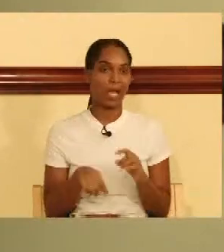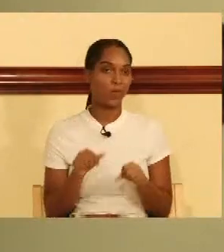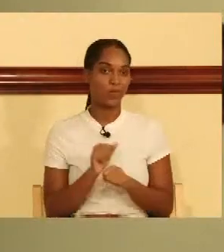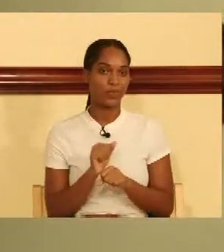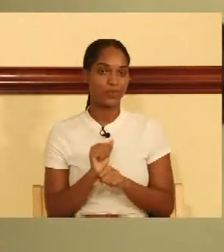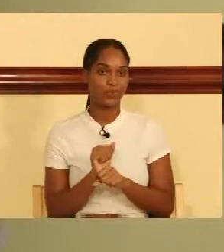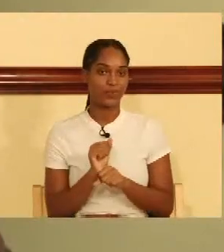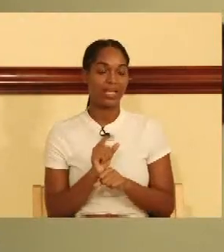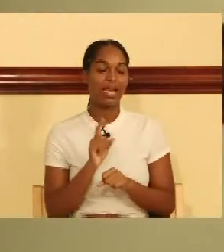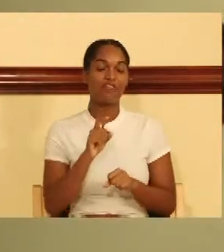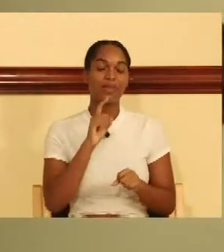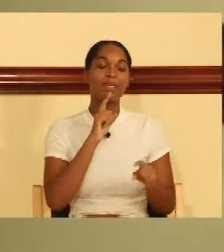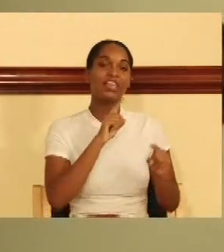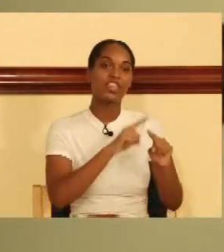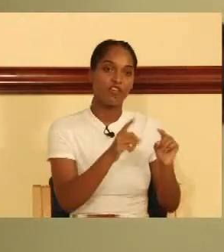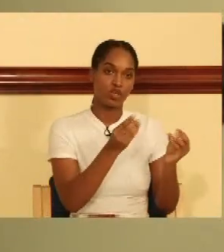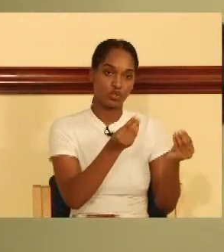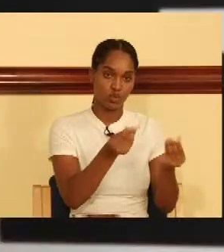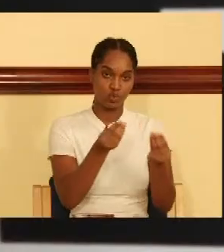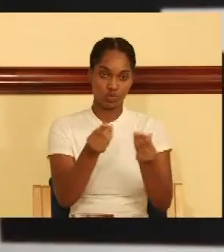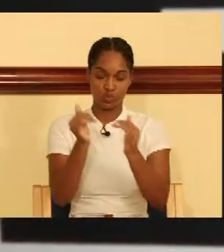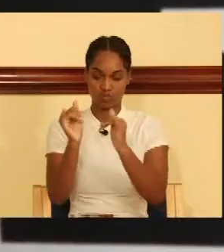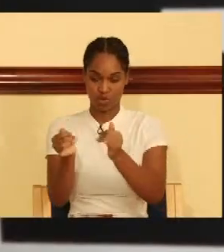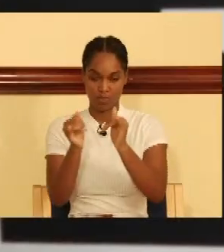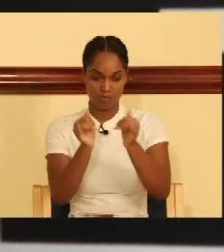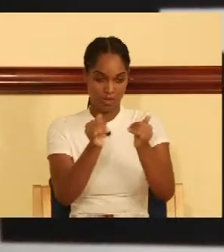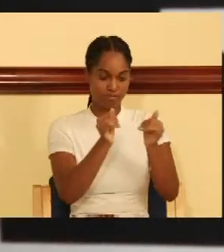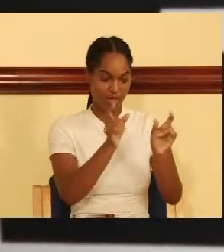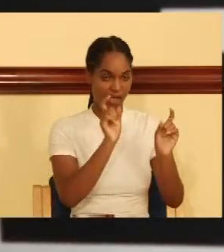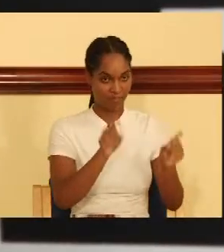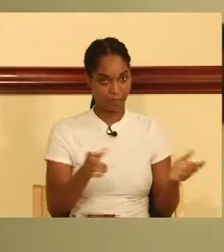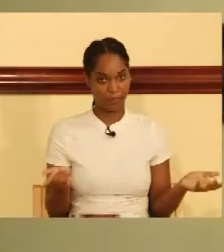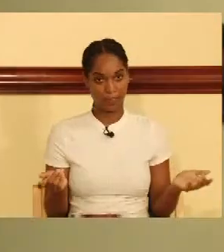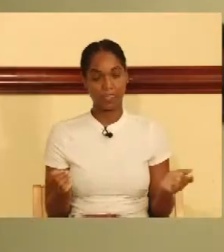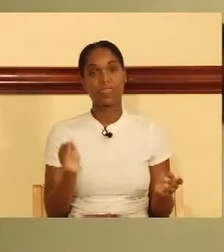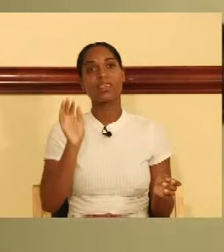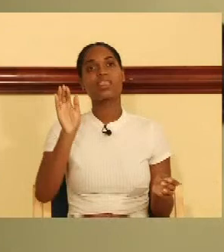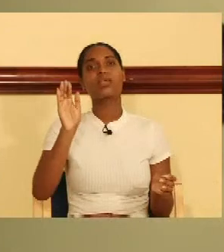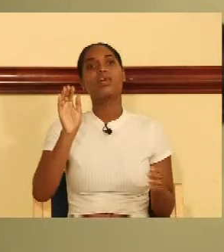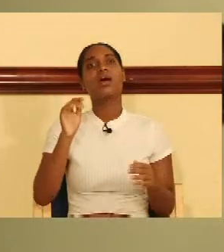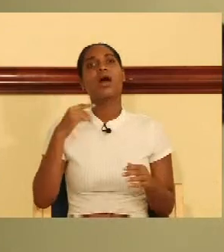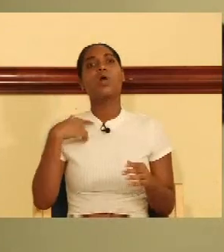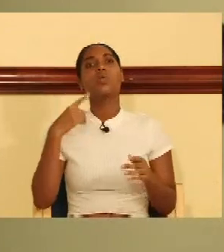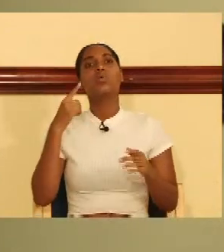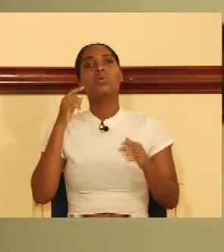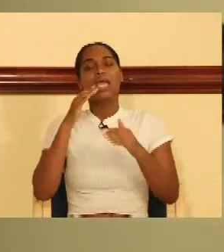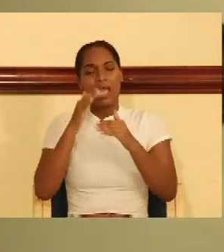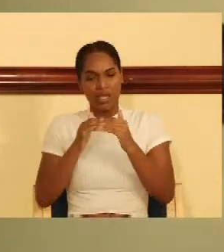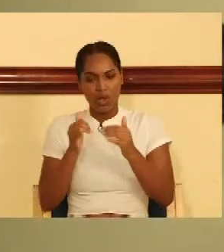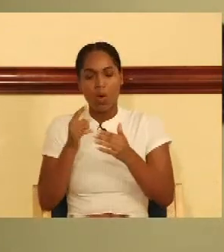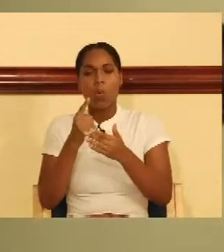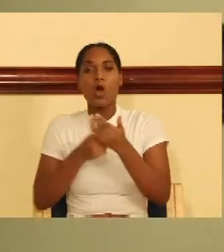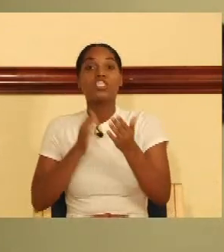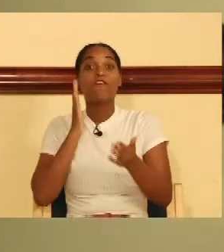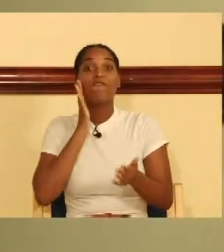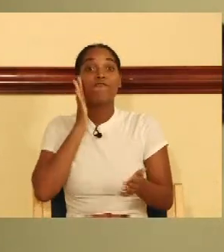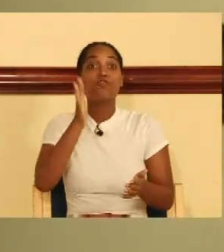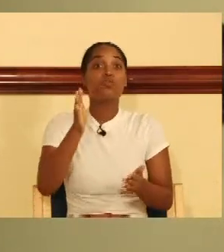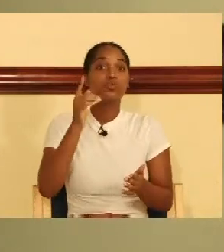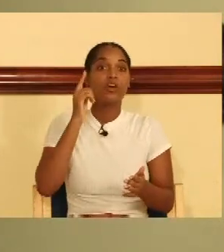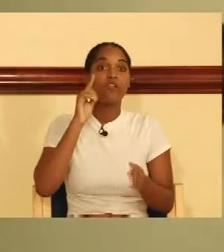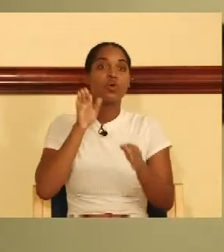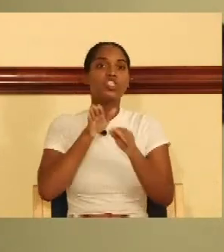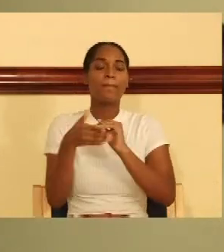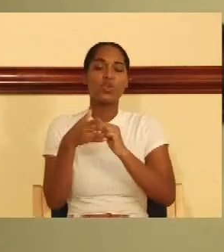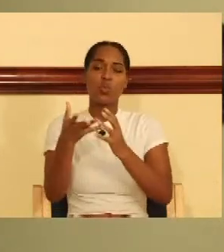multi-pronged approach and integrated approach towards reaching everyone. So, Dr. Hendricks, as we wrap up, what's the future of Jamaica you want to